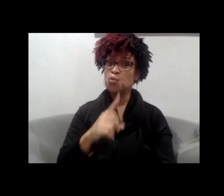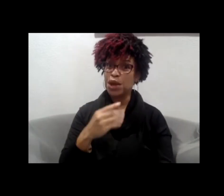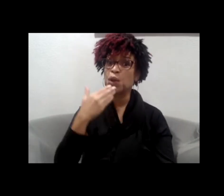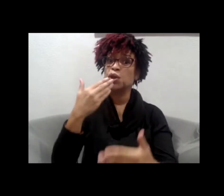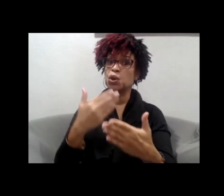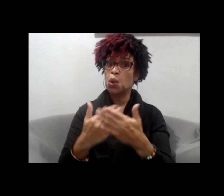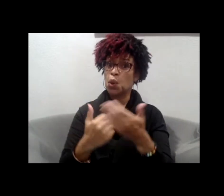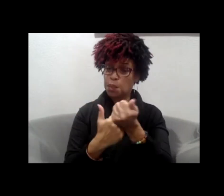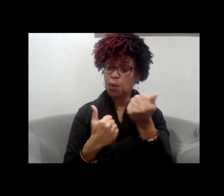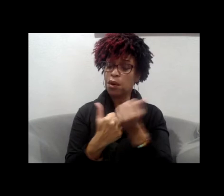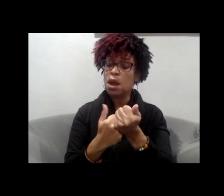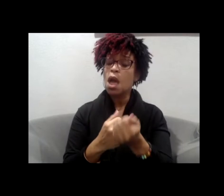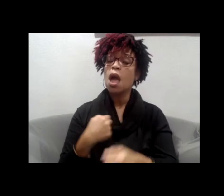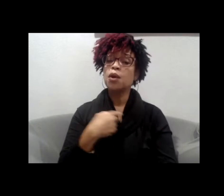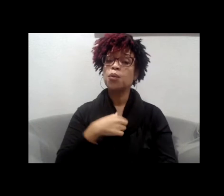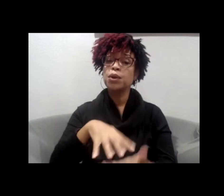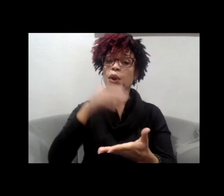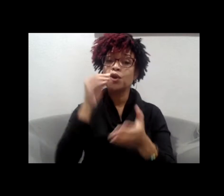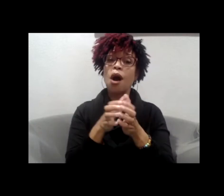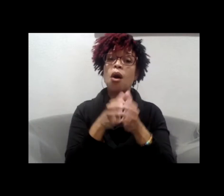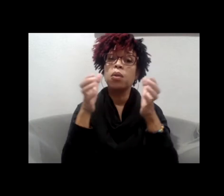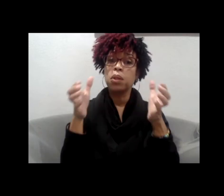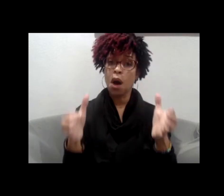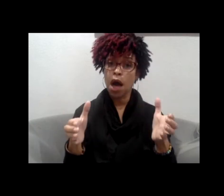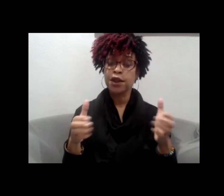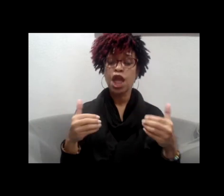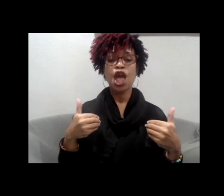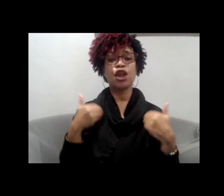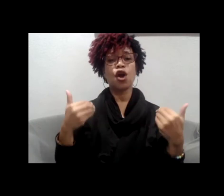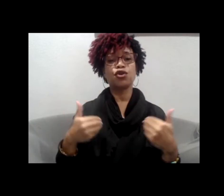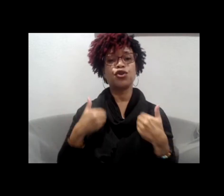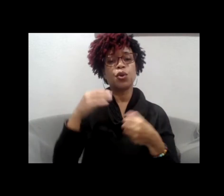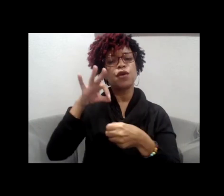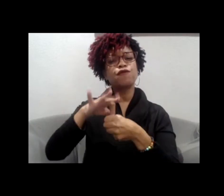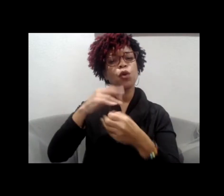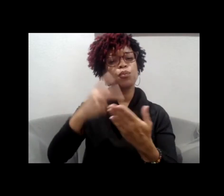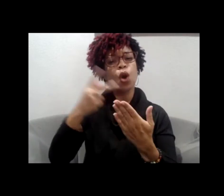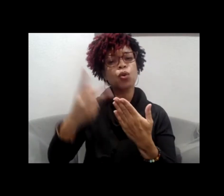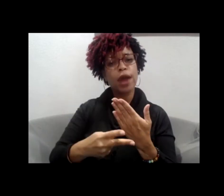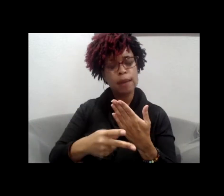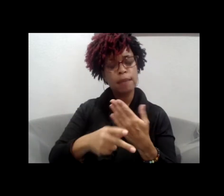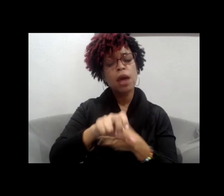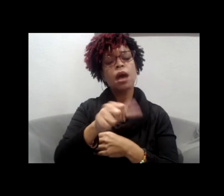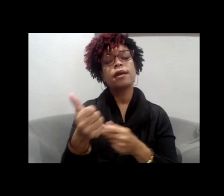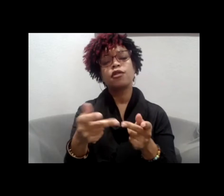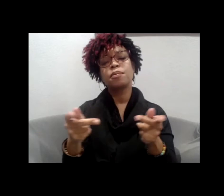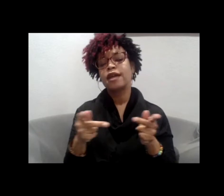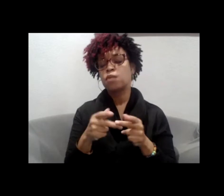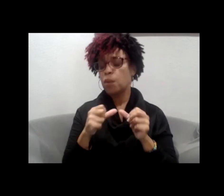And we actually learned a lot. And our youth vote program is another area where we're going to continue to